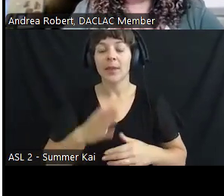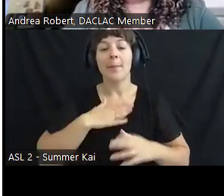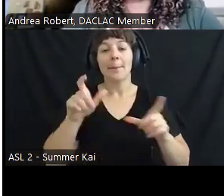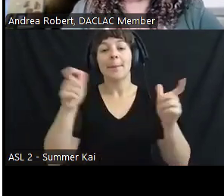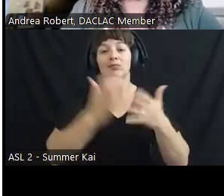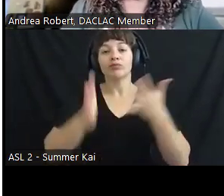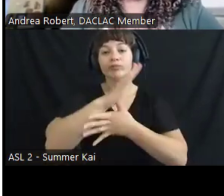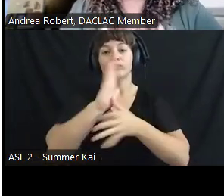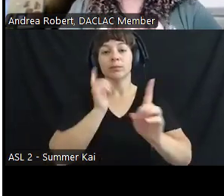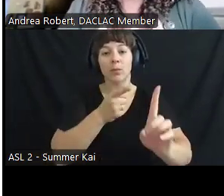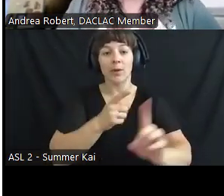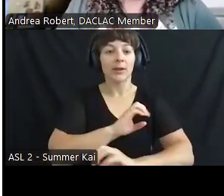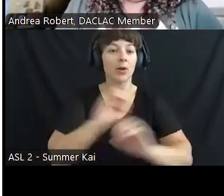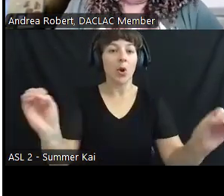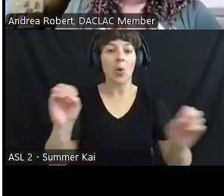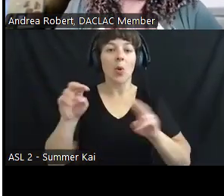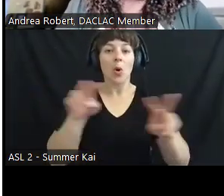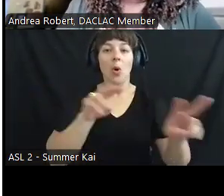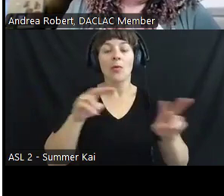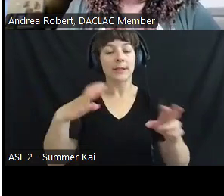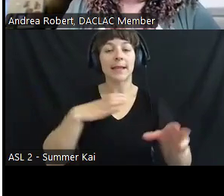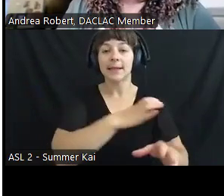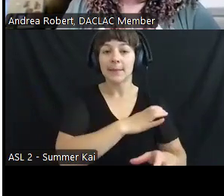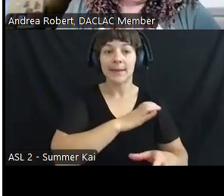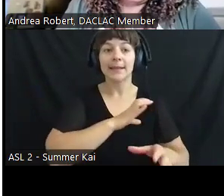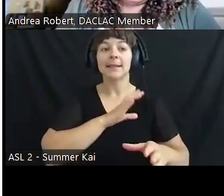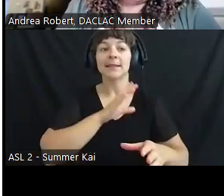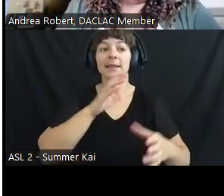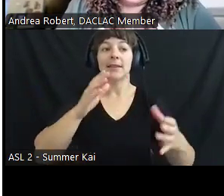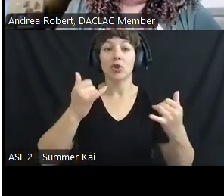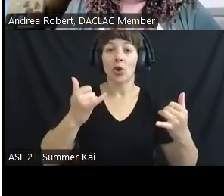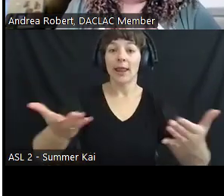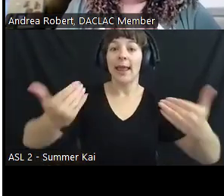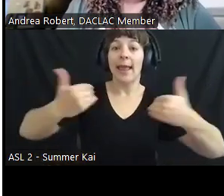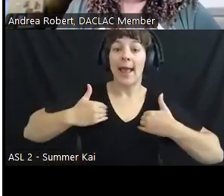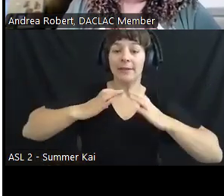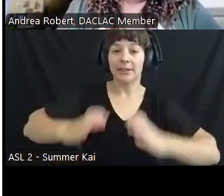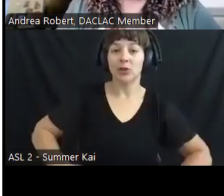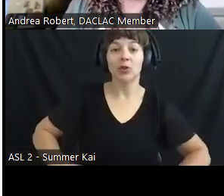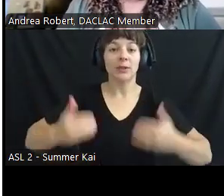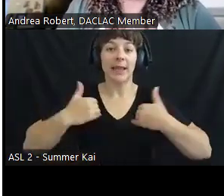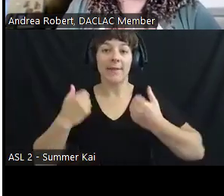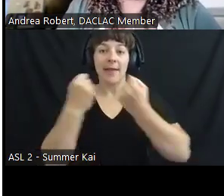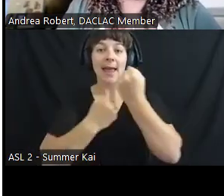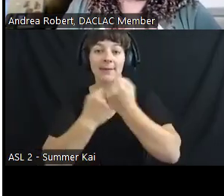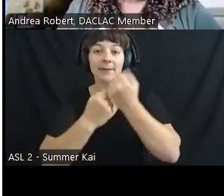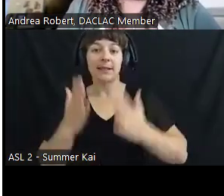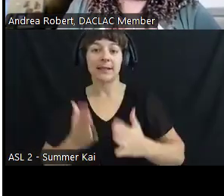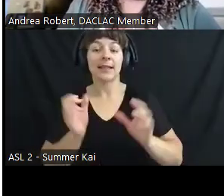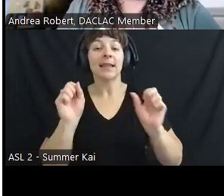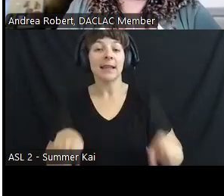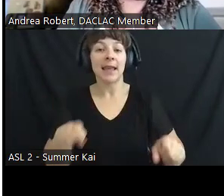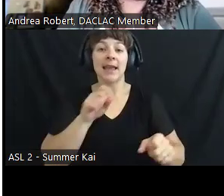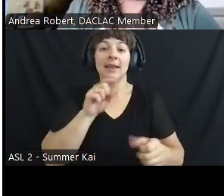no oversight committees that have consumers and advocates like myself that can make sure